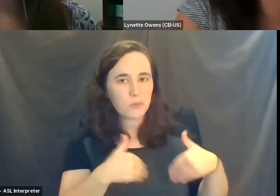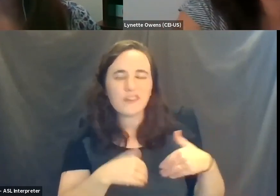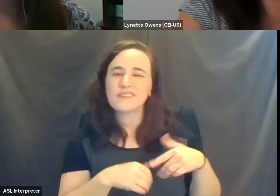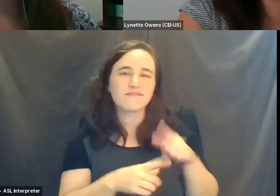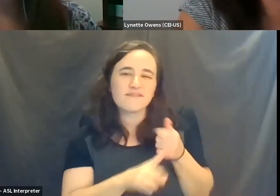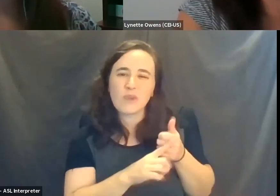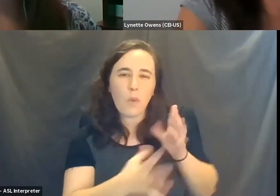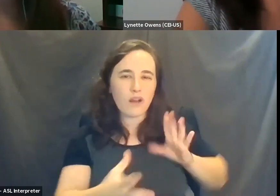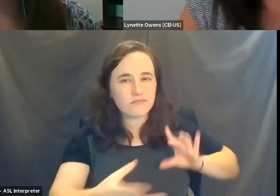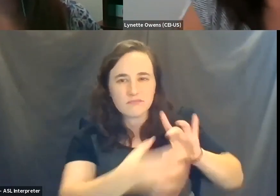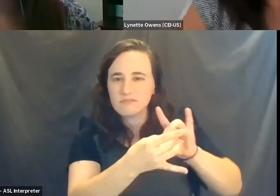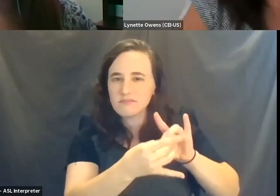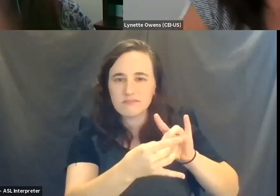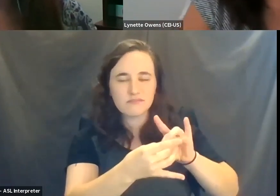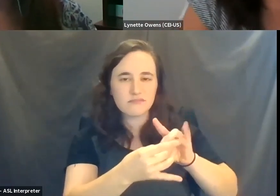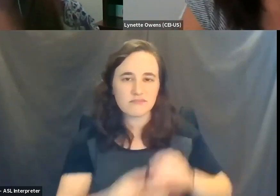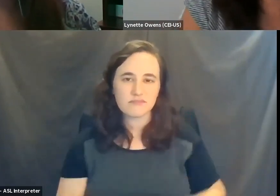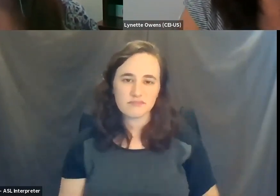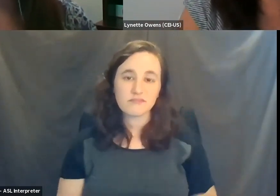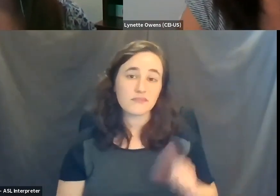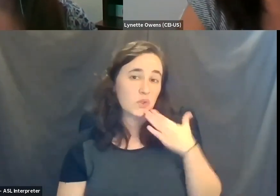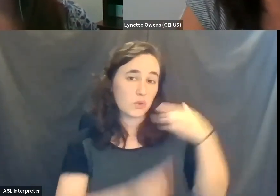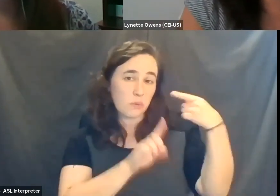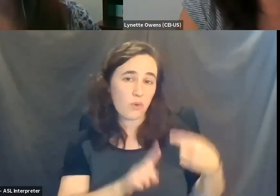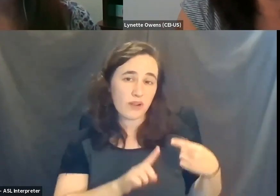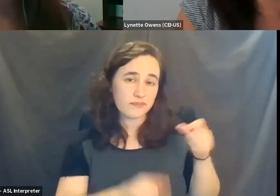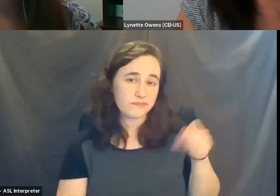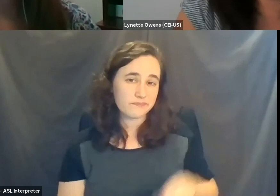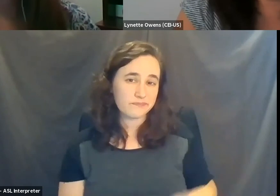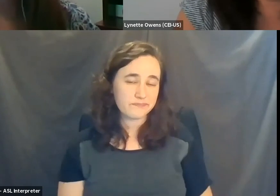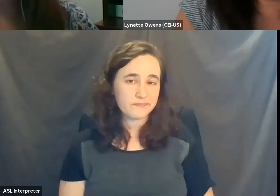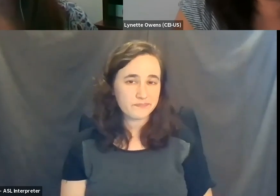get to do it all day. Exactly. That's a good point. I think that's a really good point.